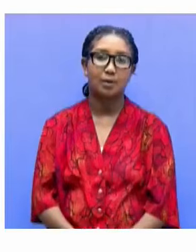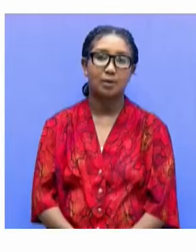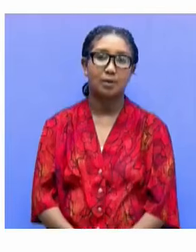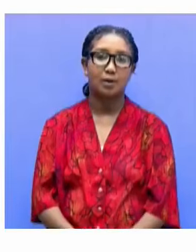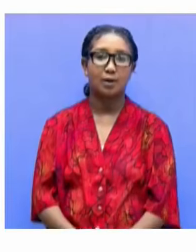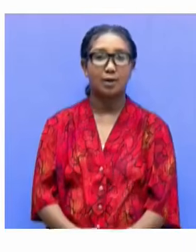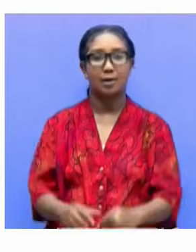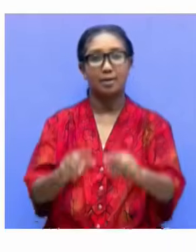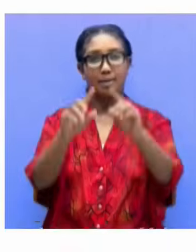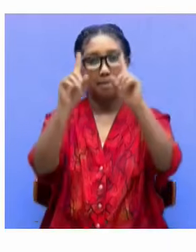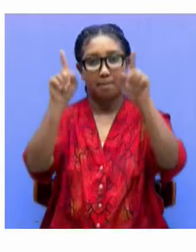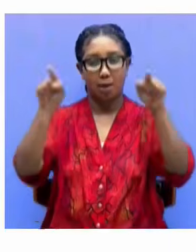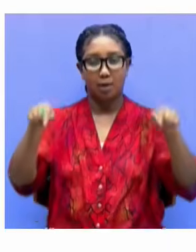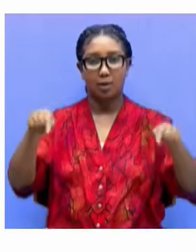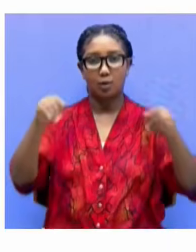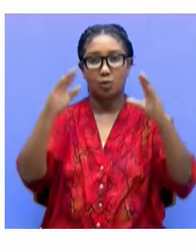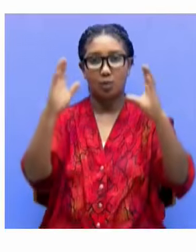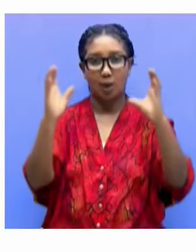in bracket,